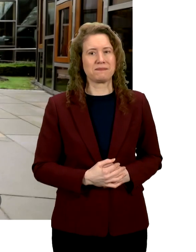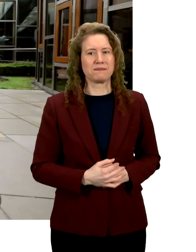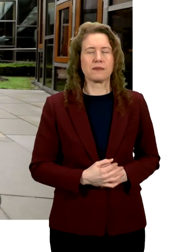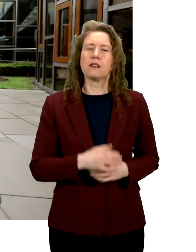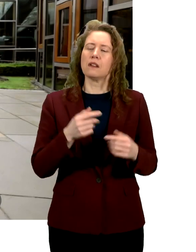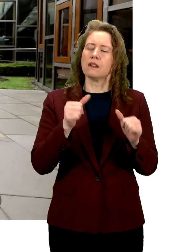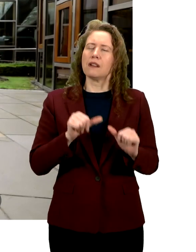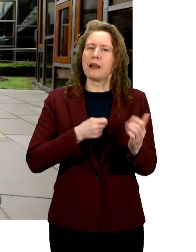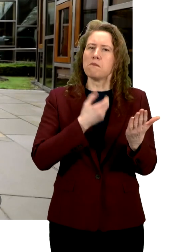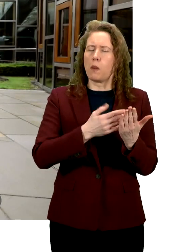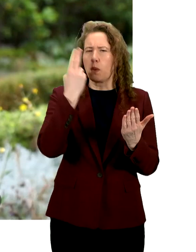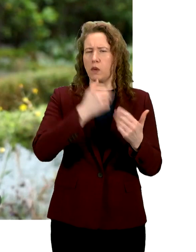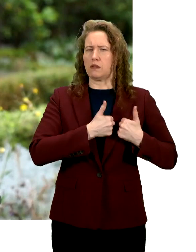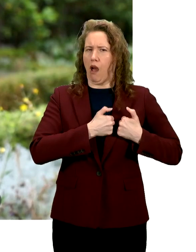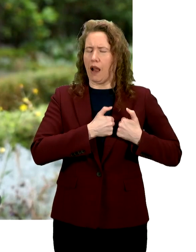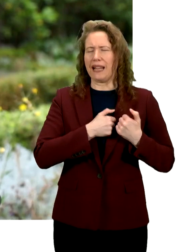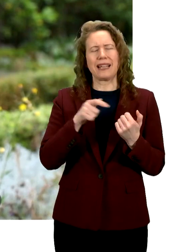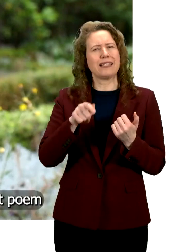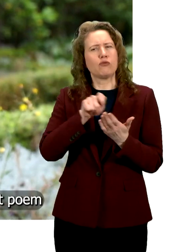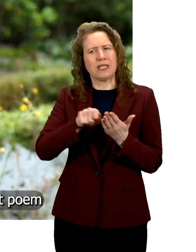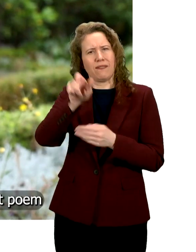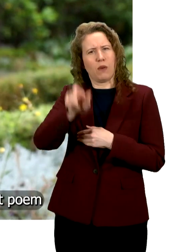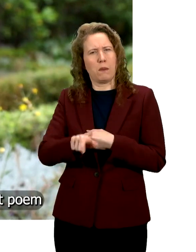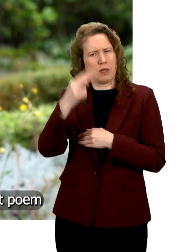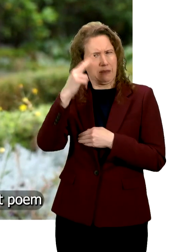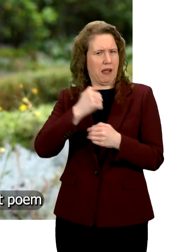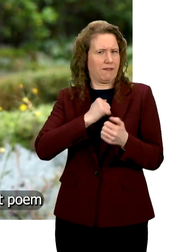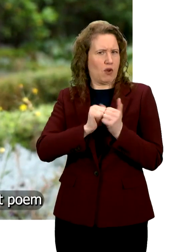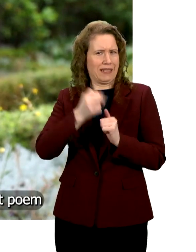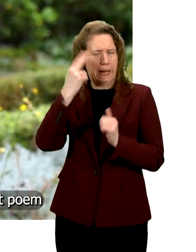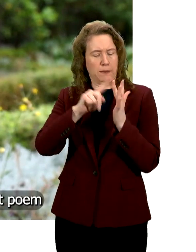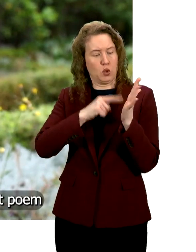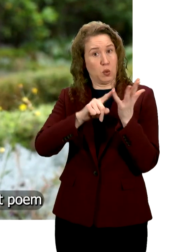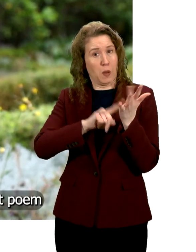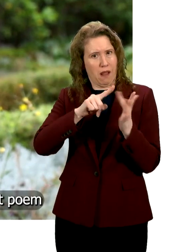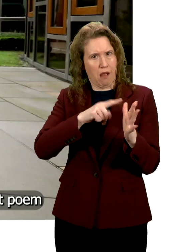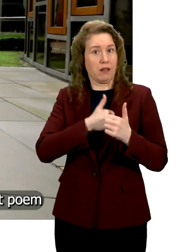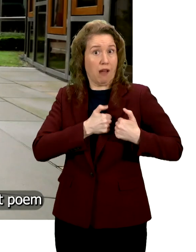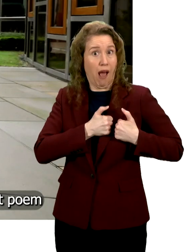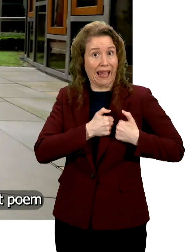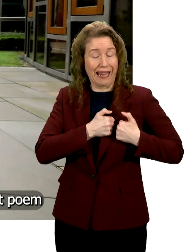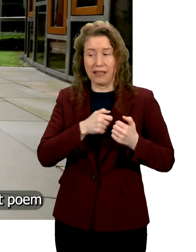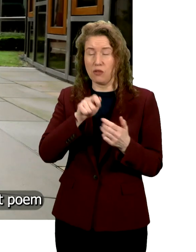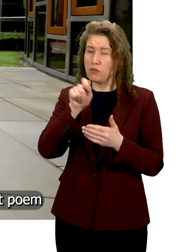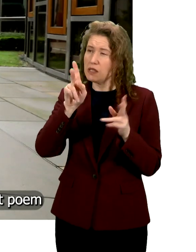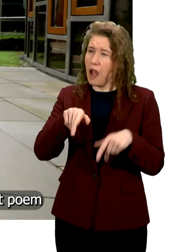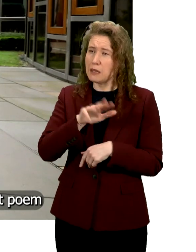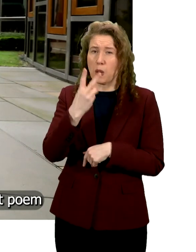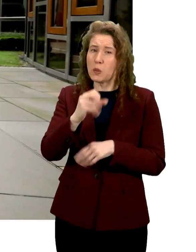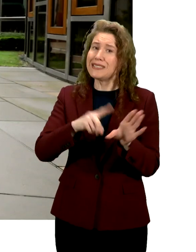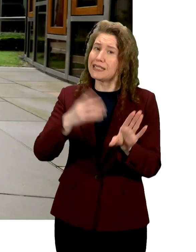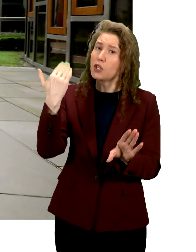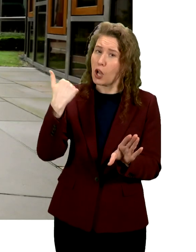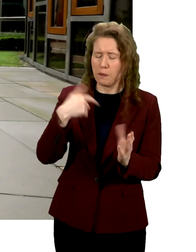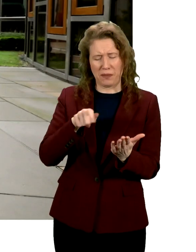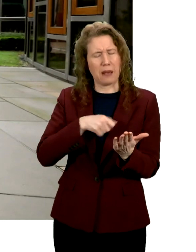Darling, I wrote for my dear friend Julia Darling, who died nearly 20 years ago now. And so I wrote that poem